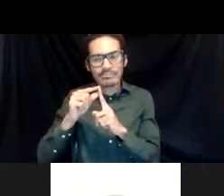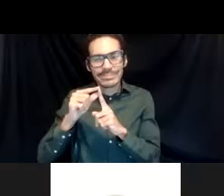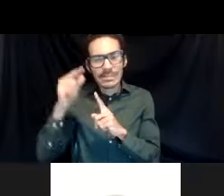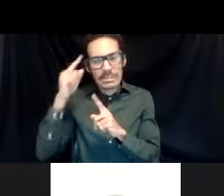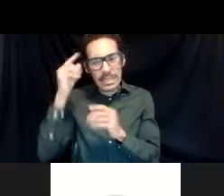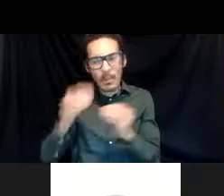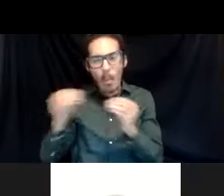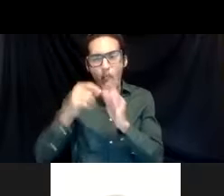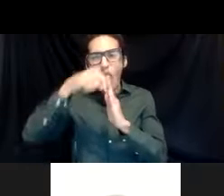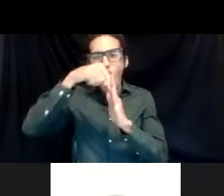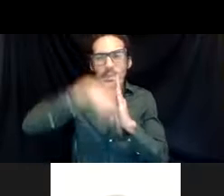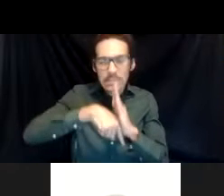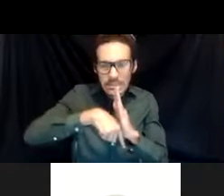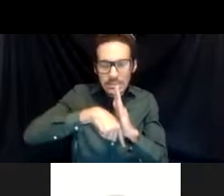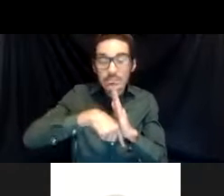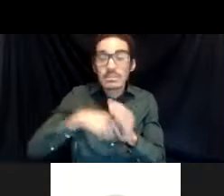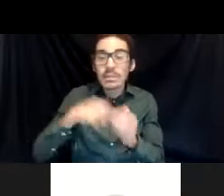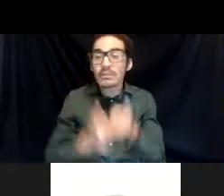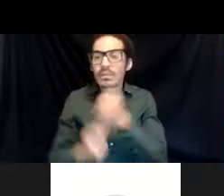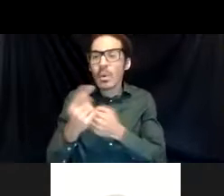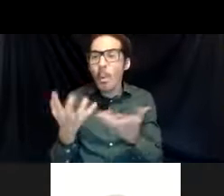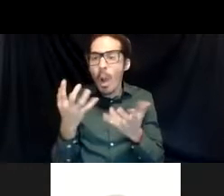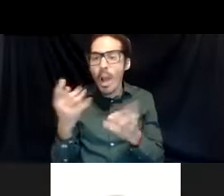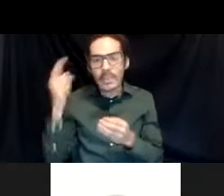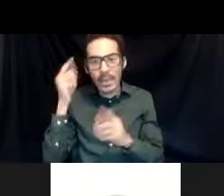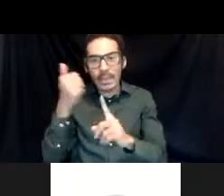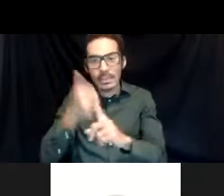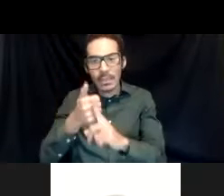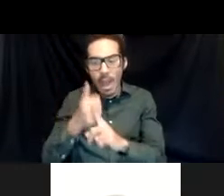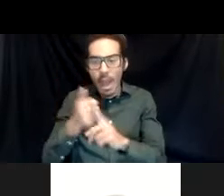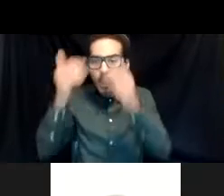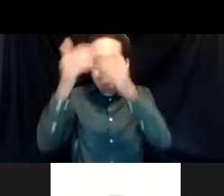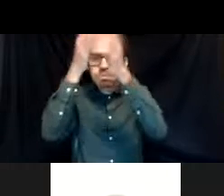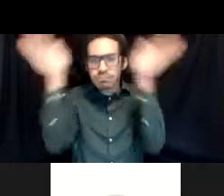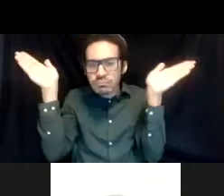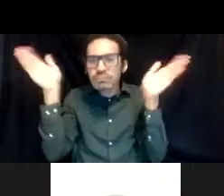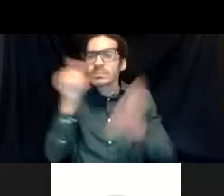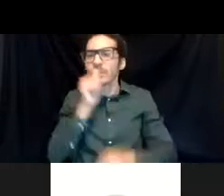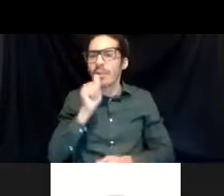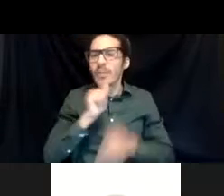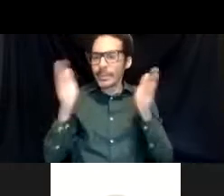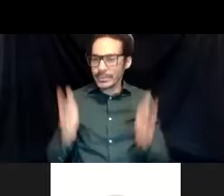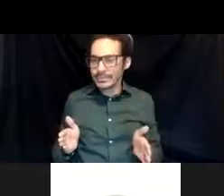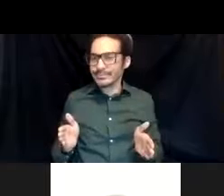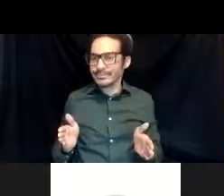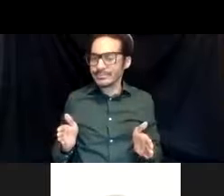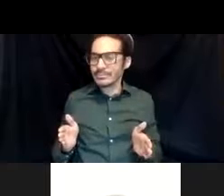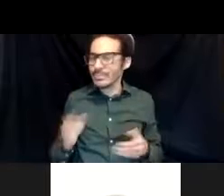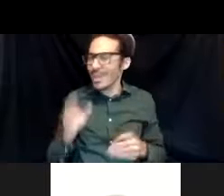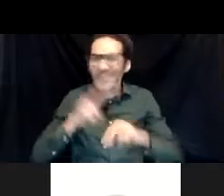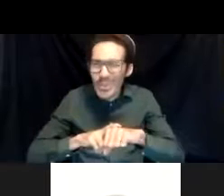about. Everyone wants to think of themselves as an open-minded and tolerant person. Of course you